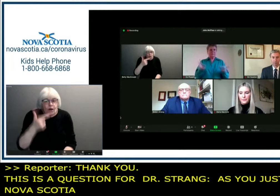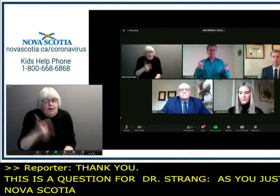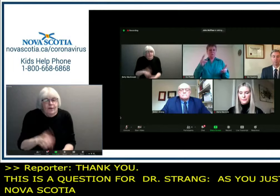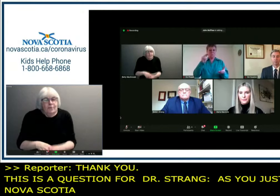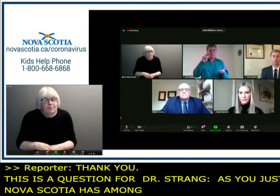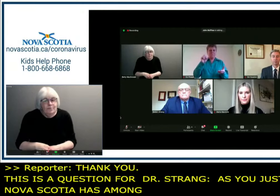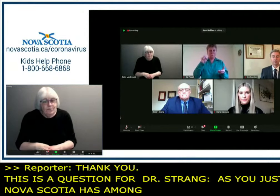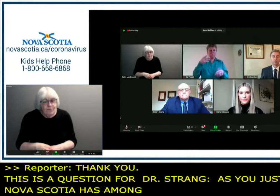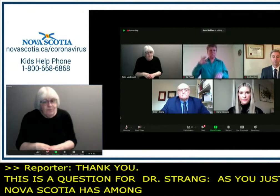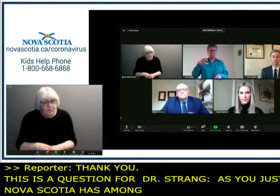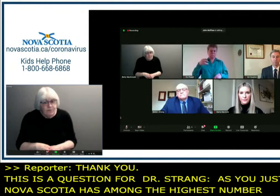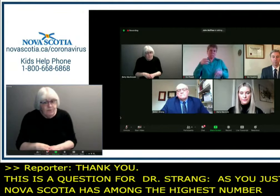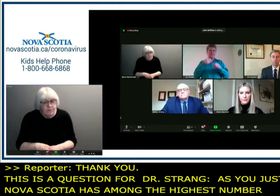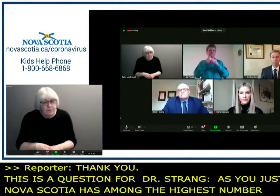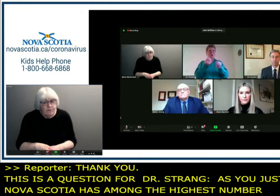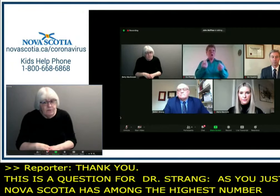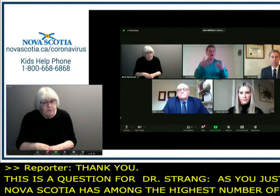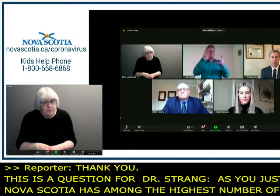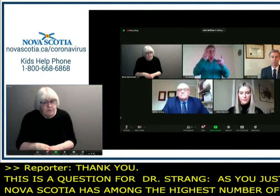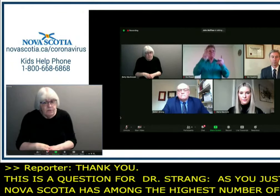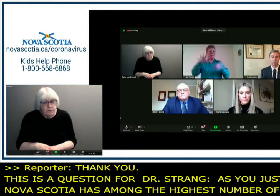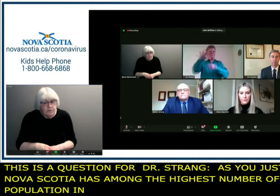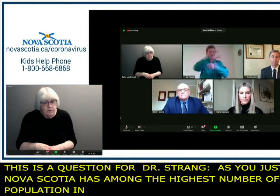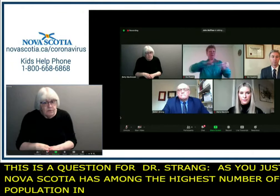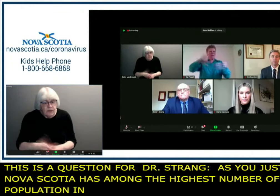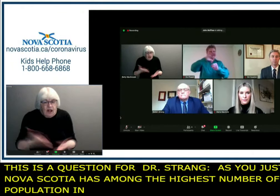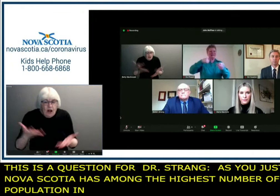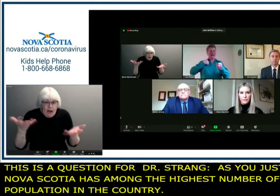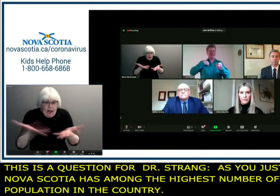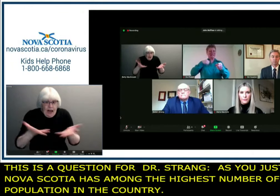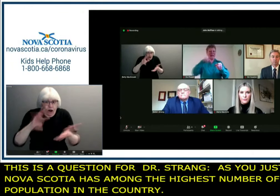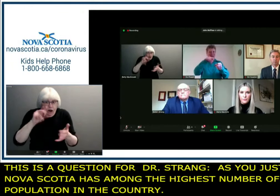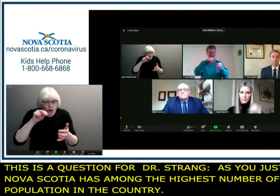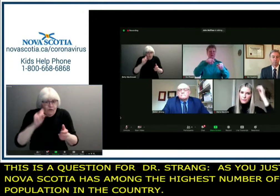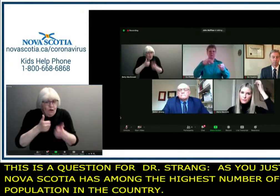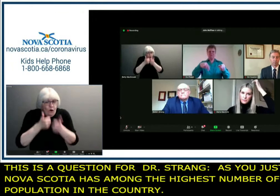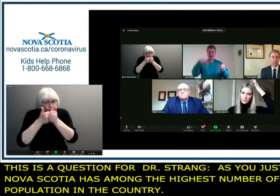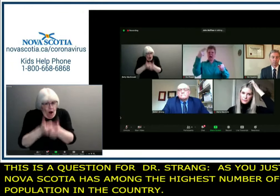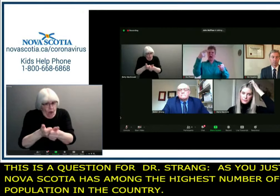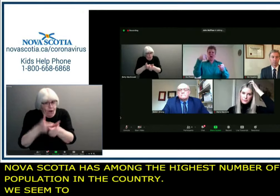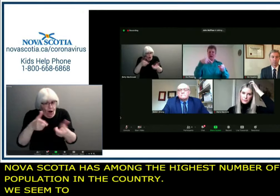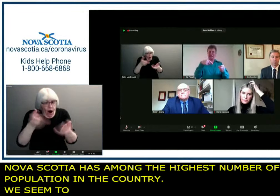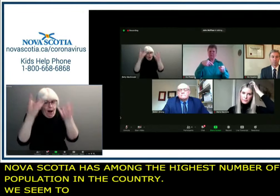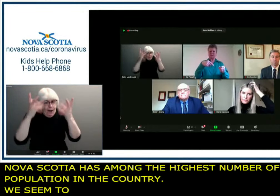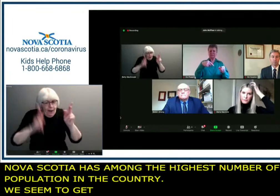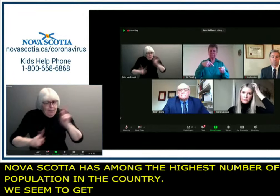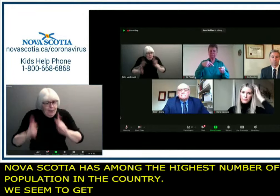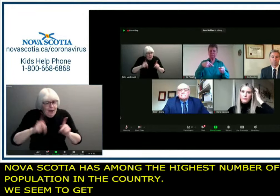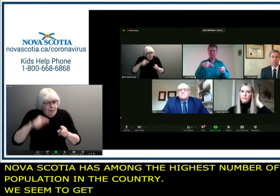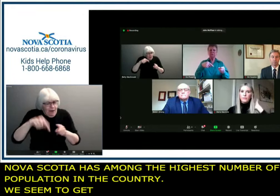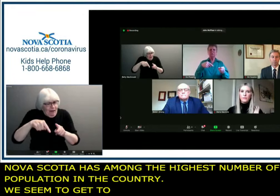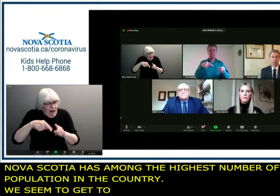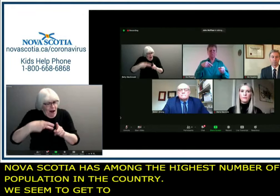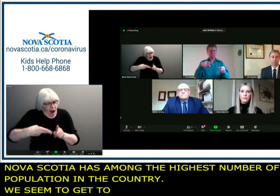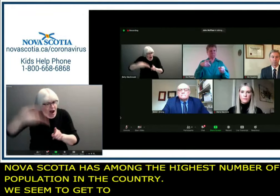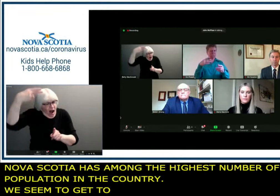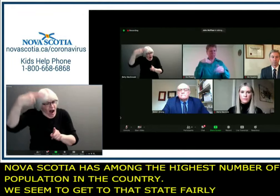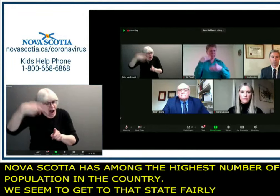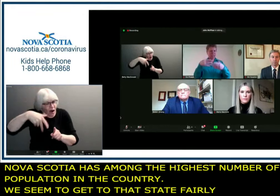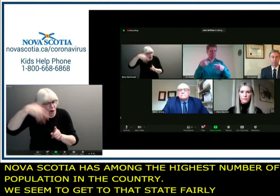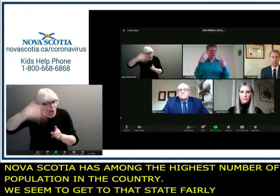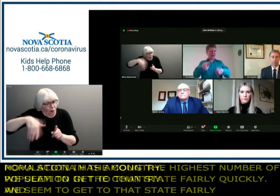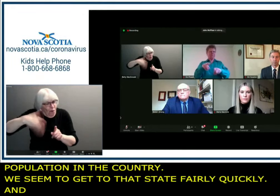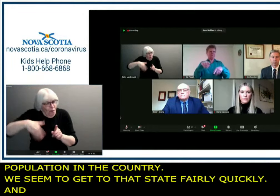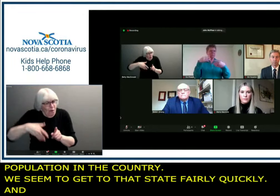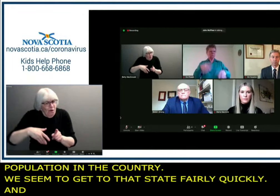of cases per population in the country. We seem to get to that state fairly quickly, and I'm